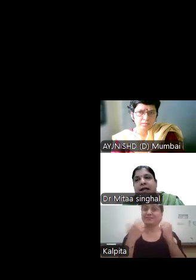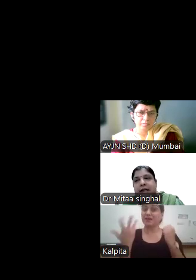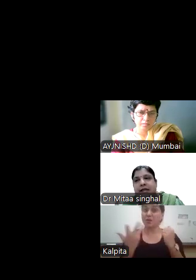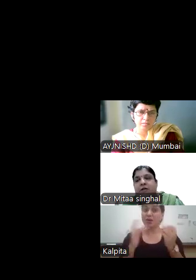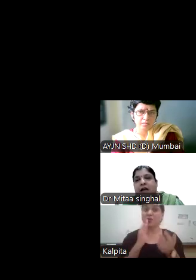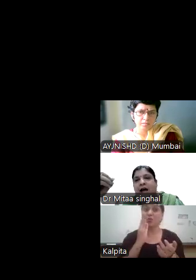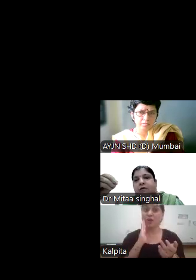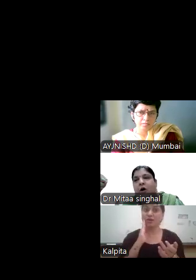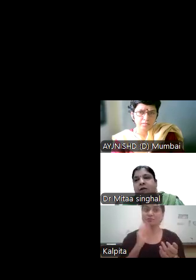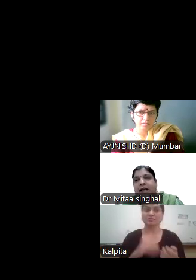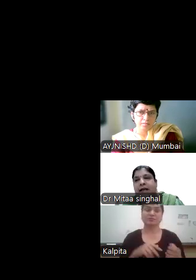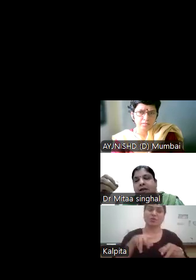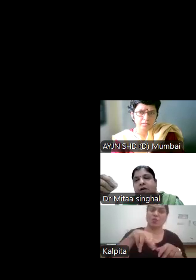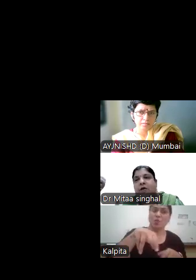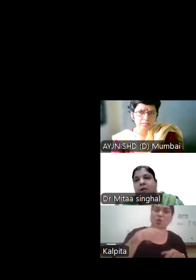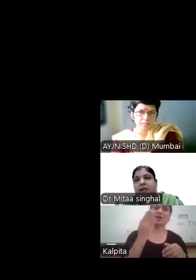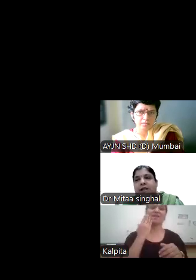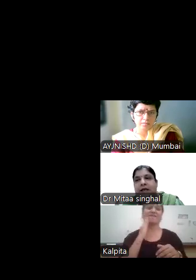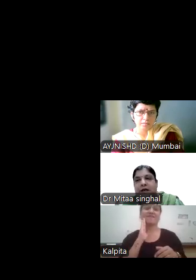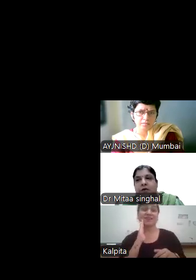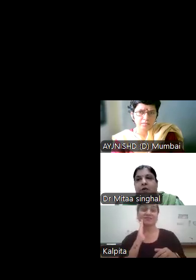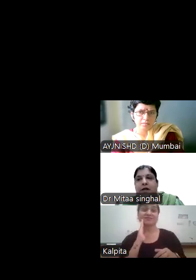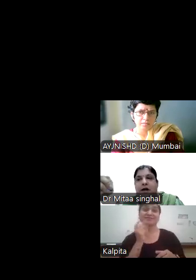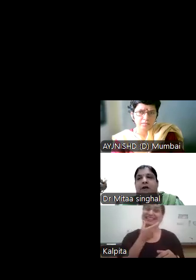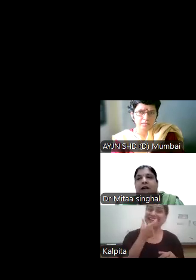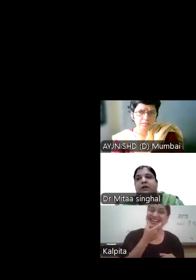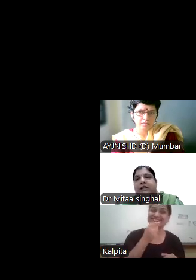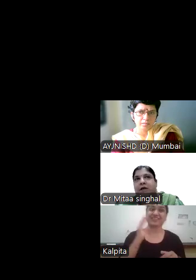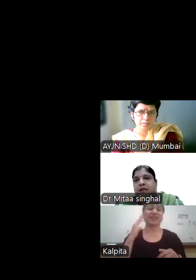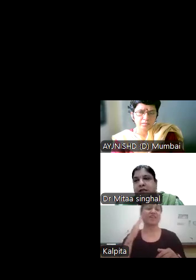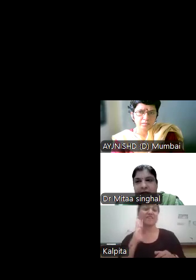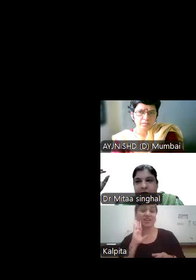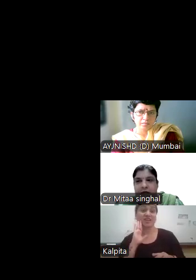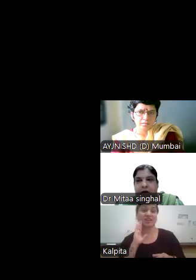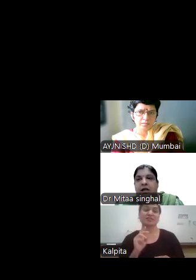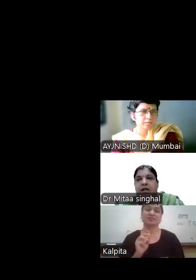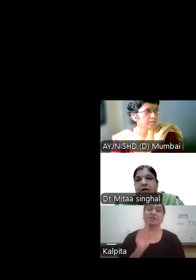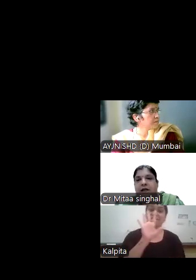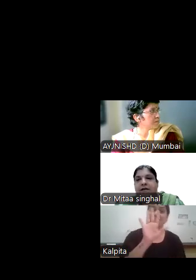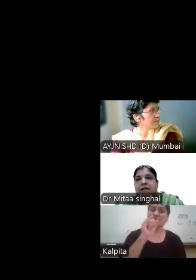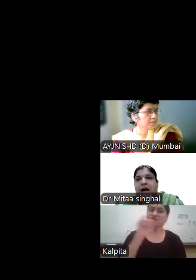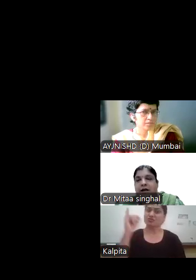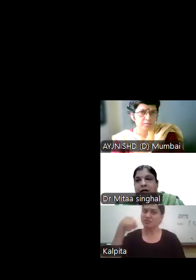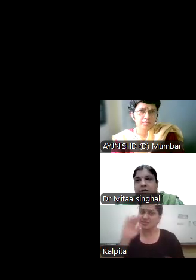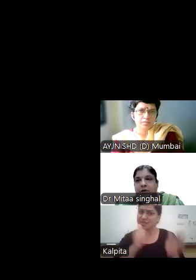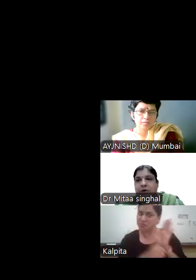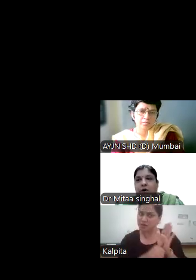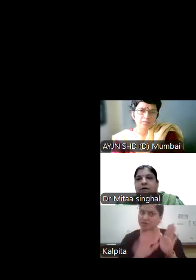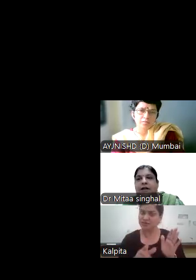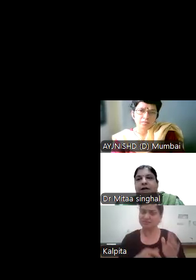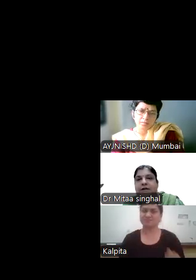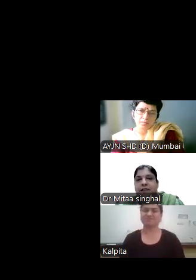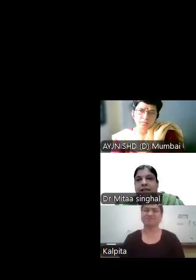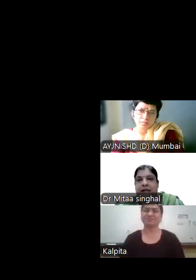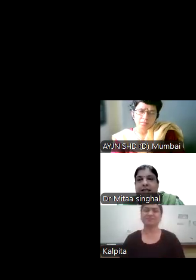there a delay? So we have norms like 3 to 4 months the neck control will come, 5 to 6 months the sitting will come. So we have a standardized protocol.